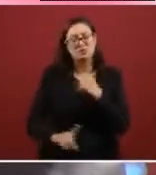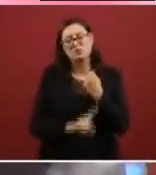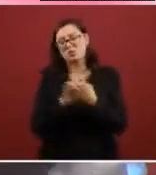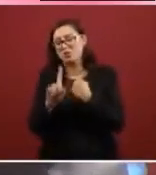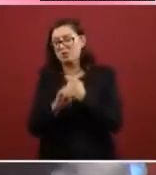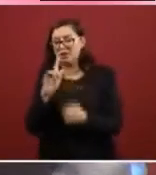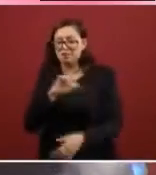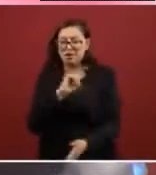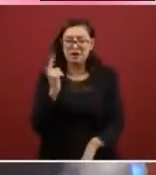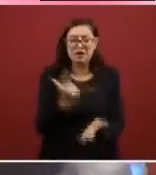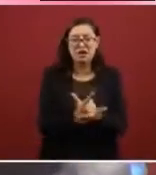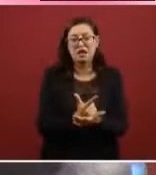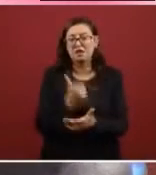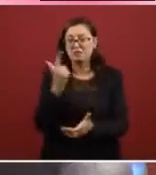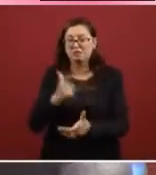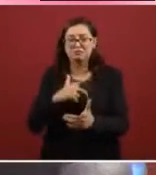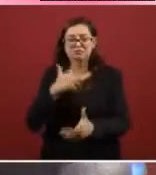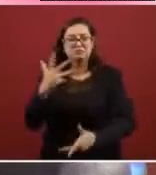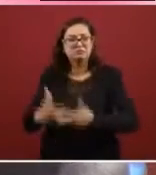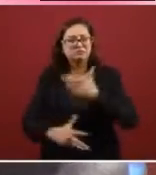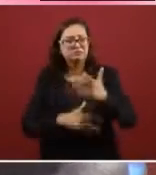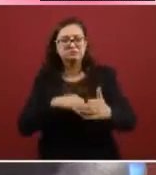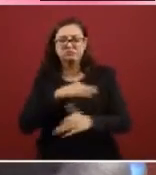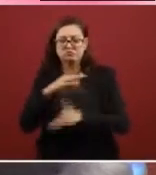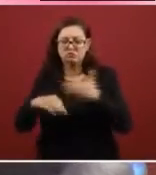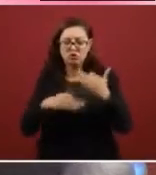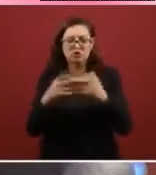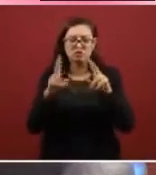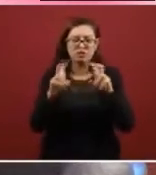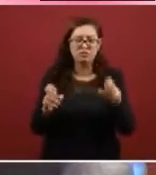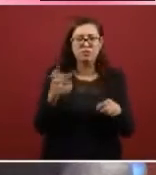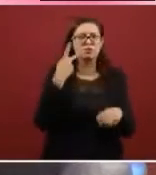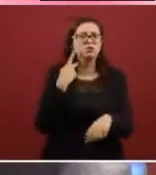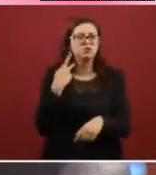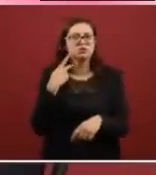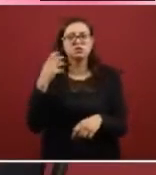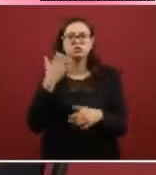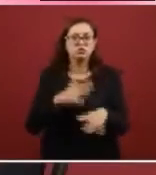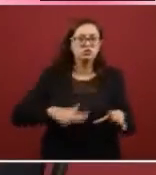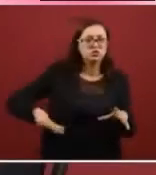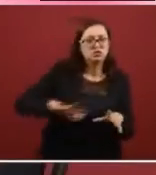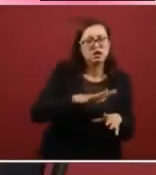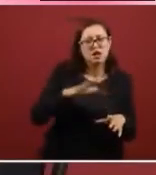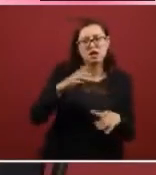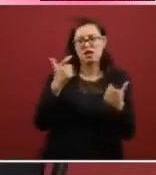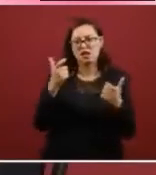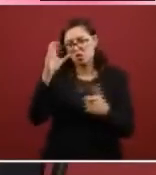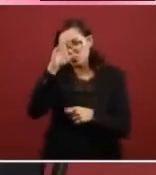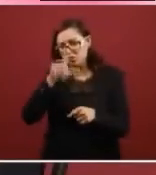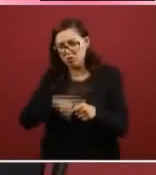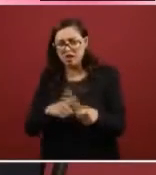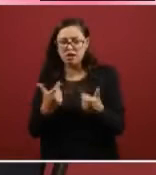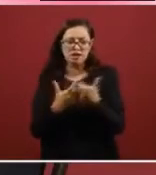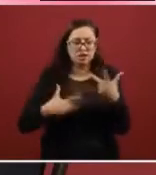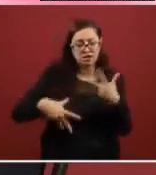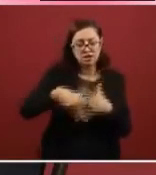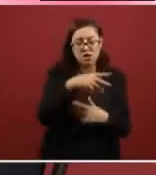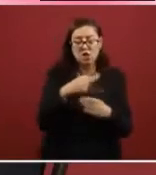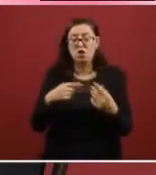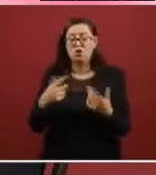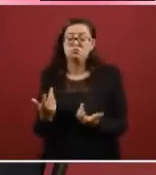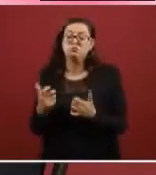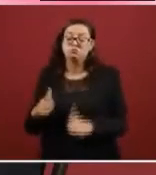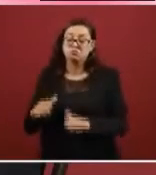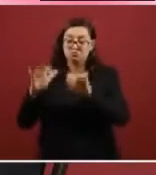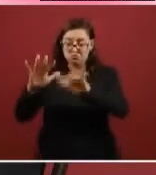humanitarian consequences, political, humanitarian, los integrantes and de we emphasize la